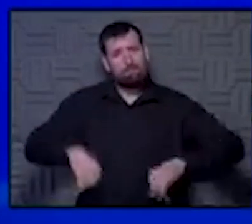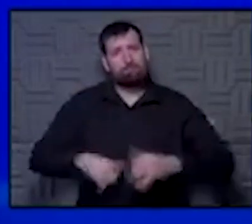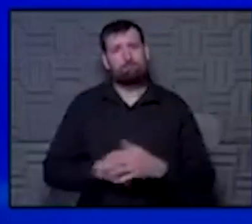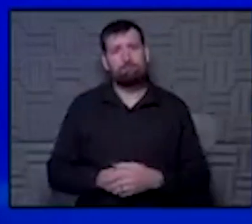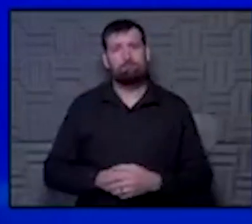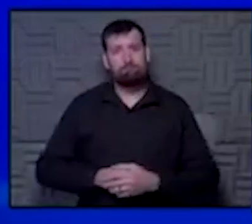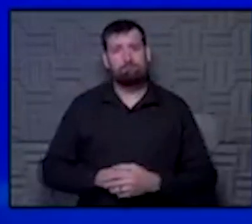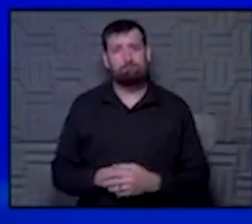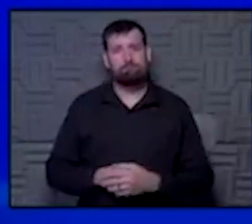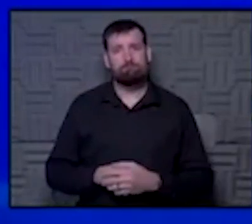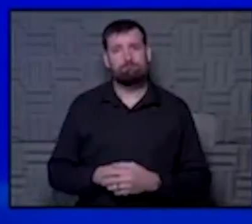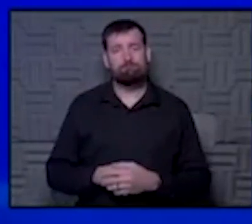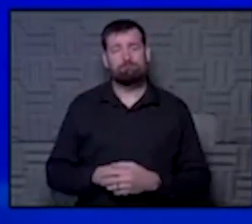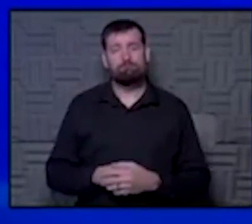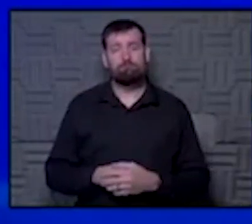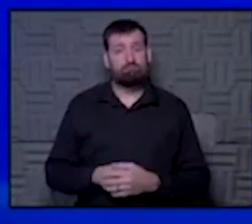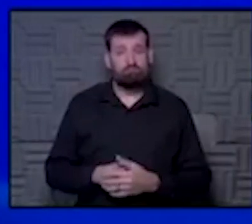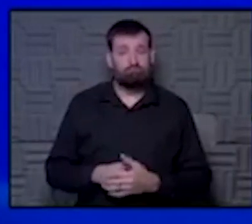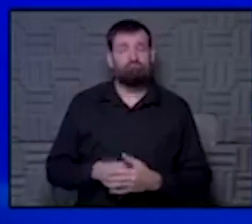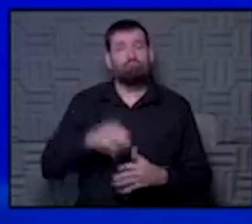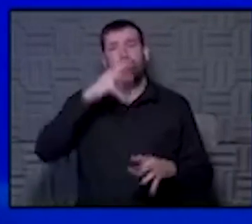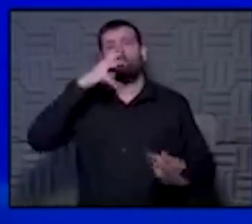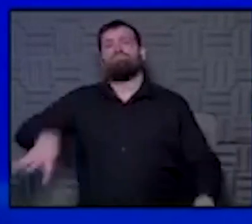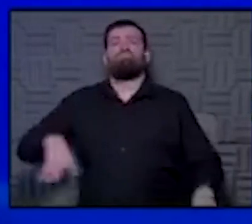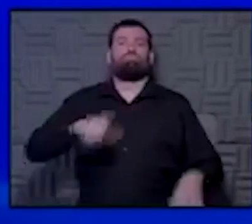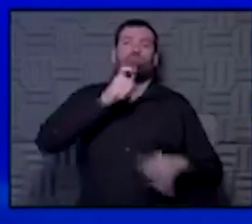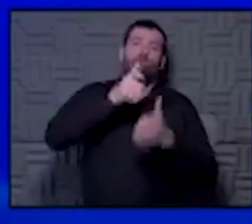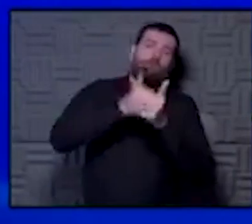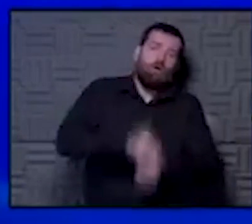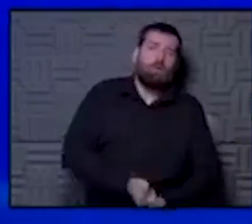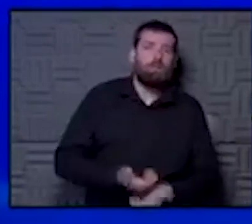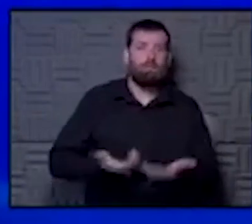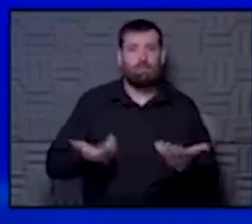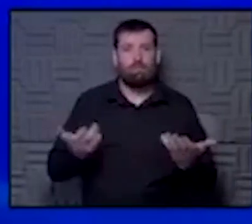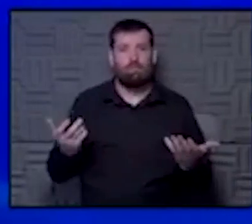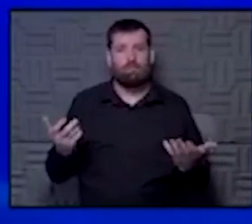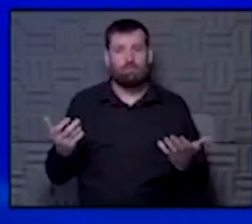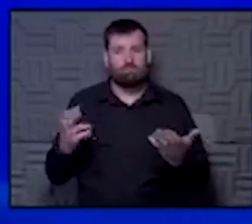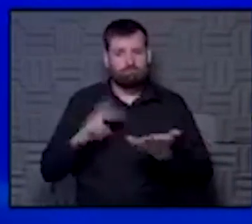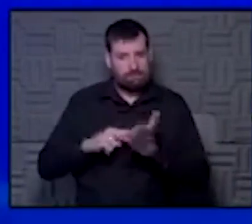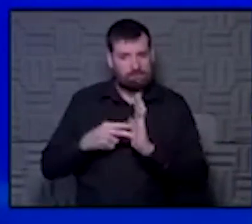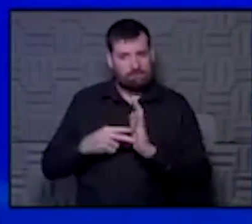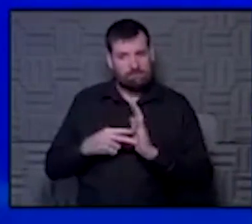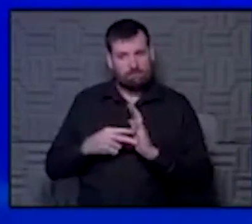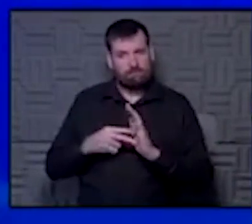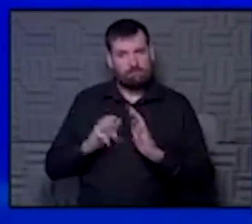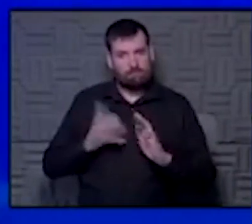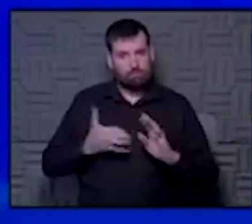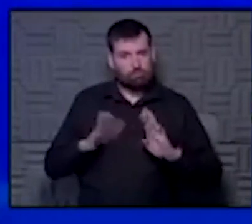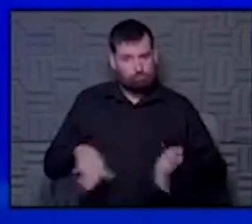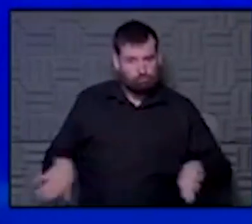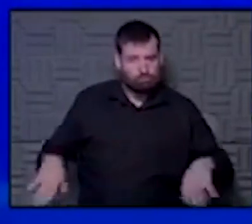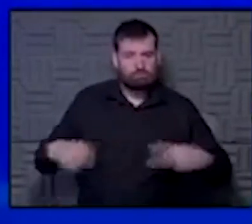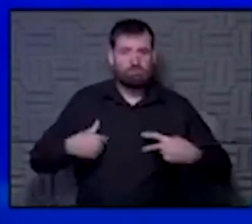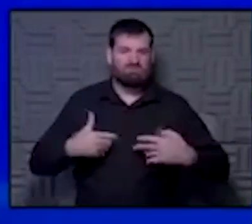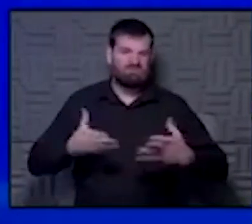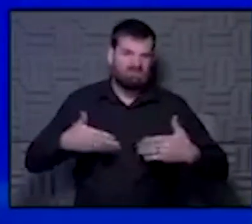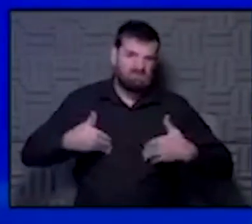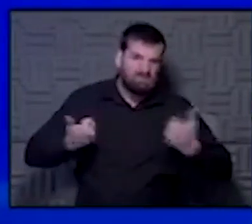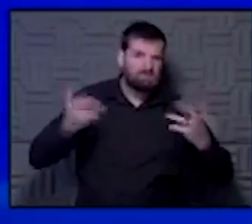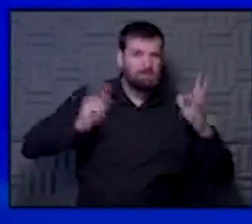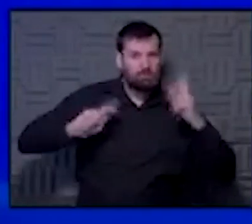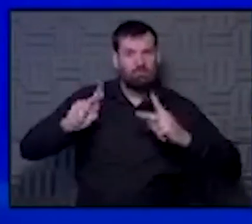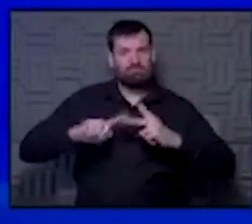so, you know, when you don't follow those rules, or you put our children, or our young people, or our